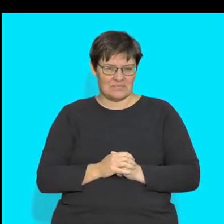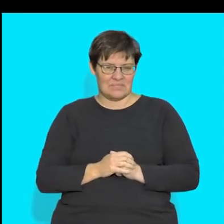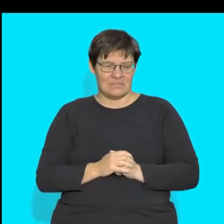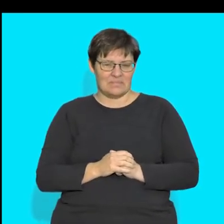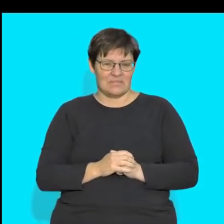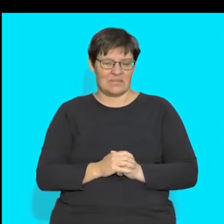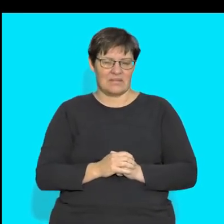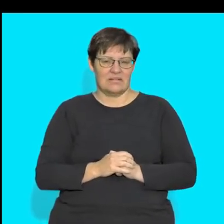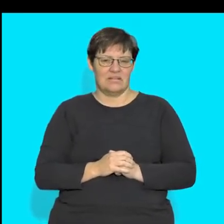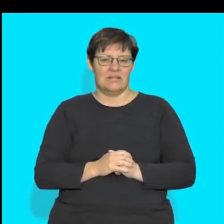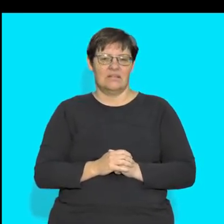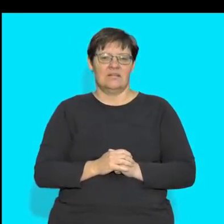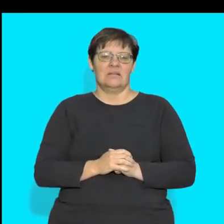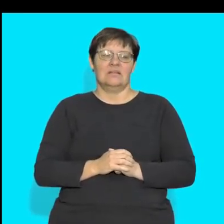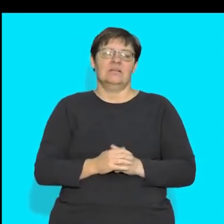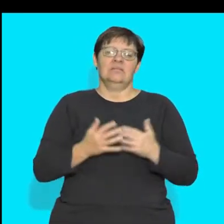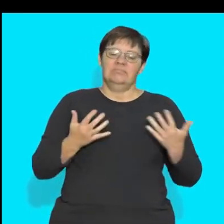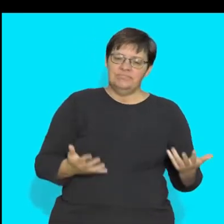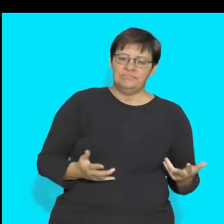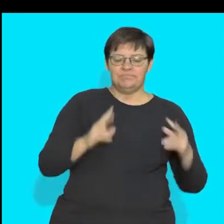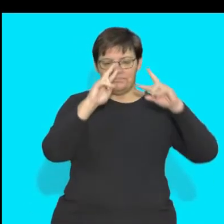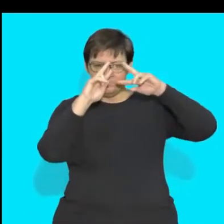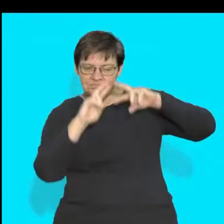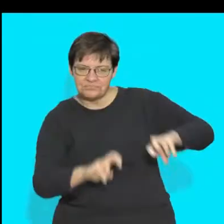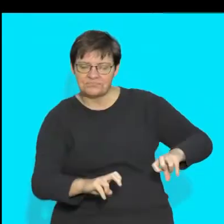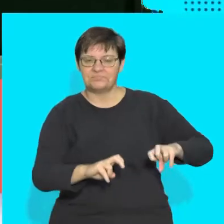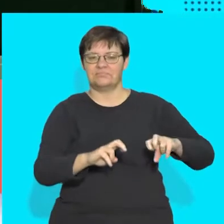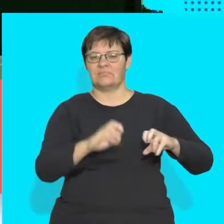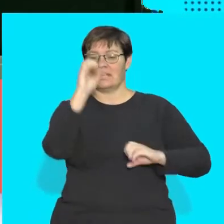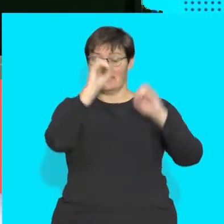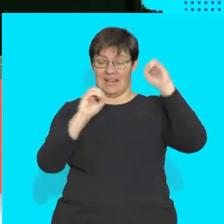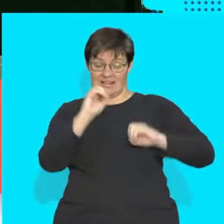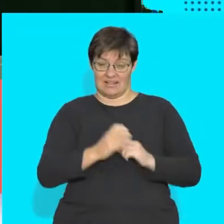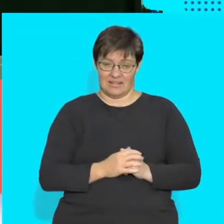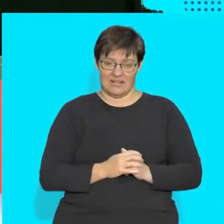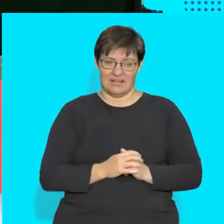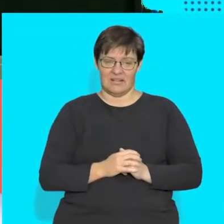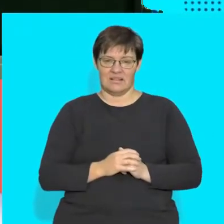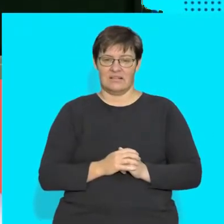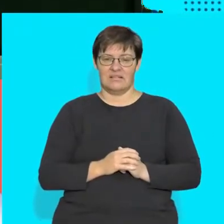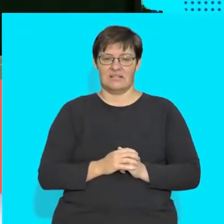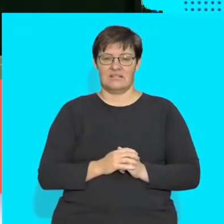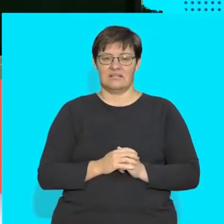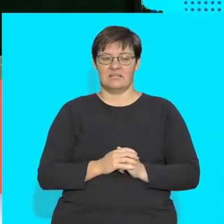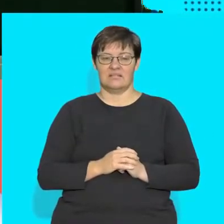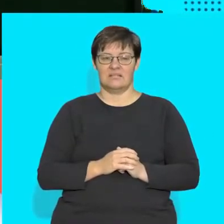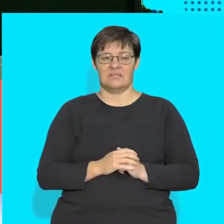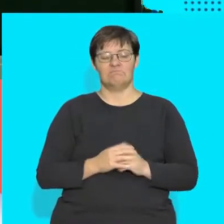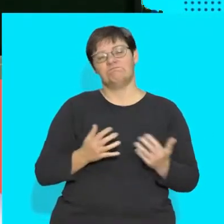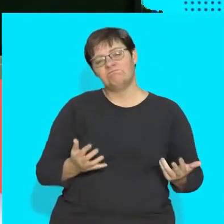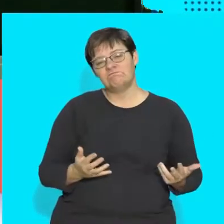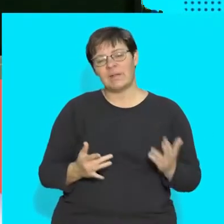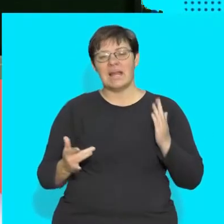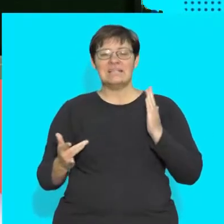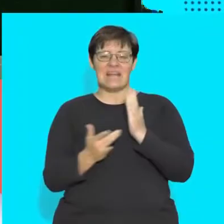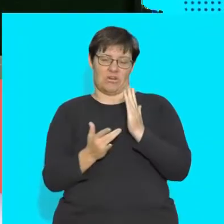living. Now, when it comes to the study of cells, you need to understand that it's